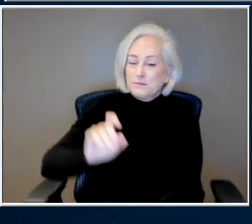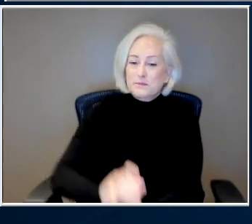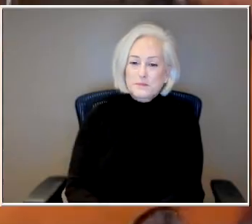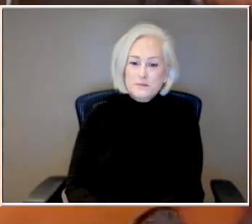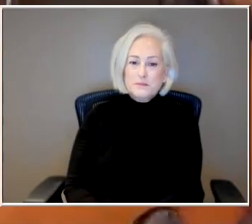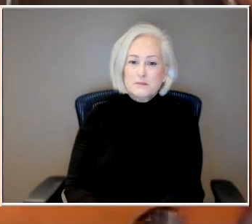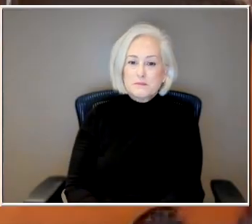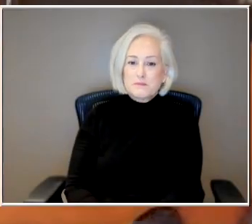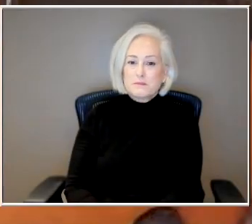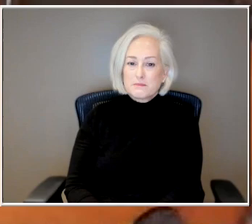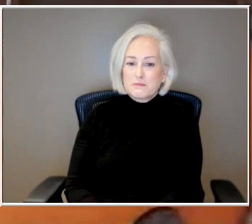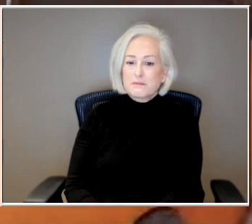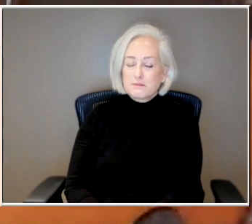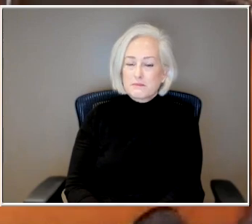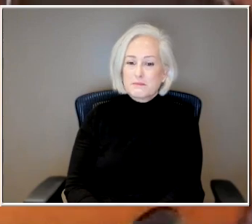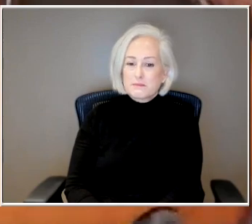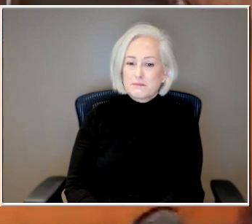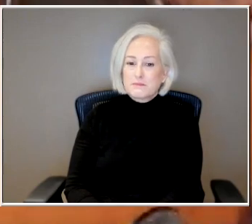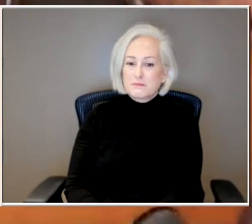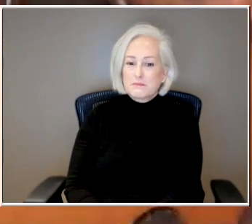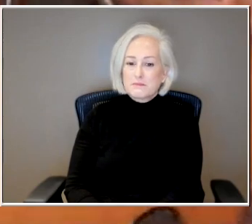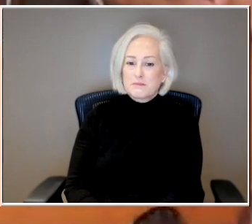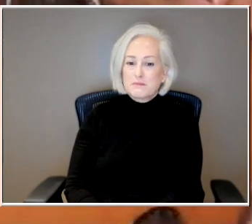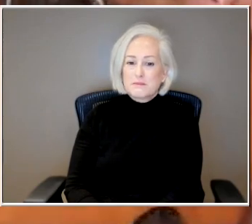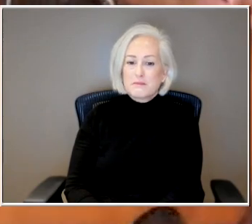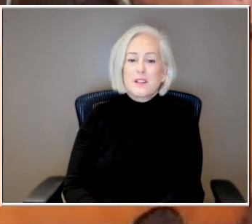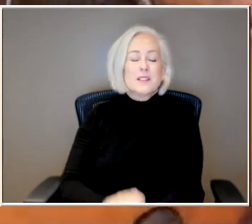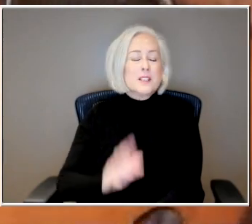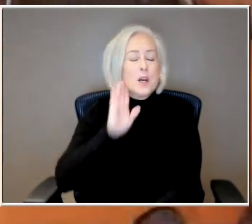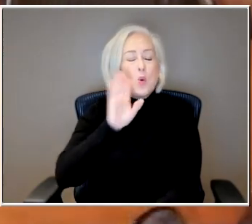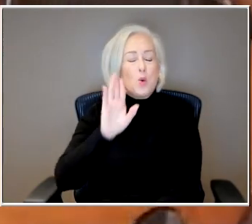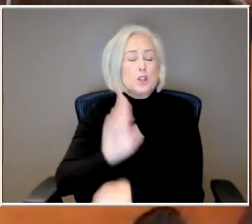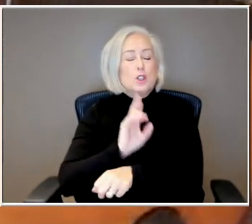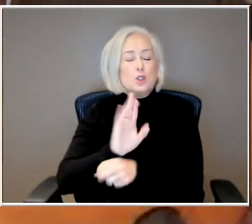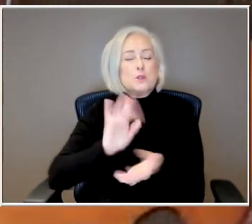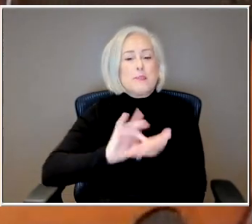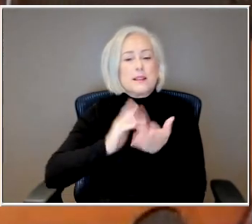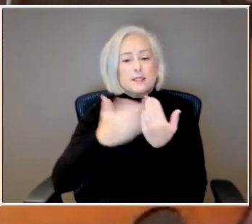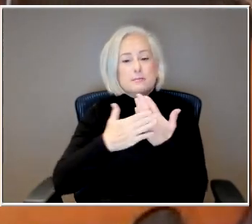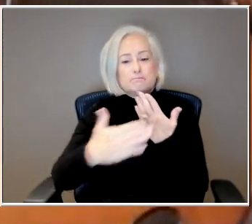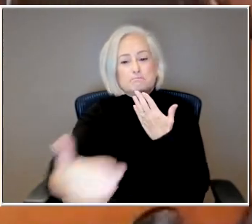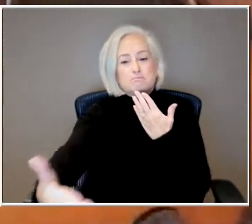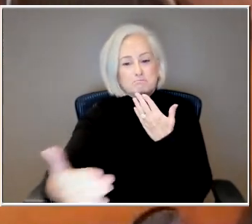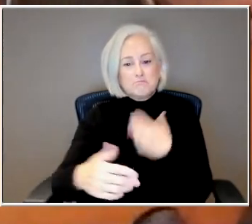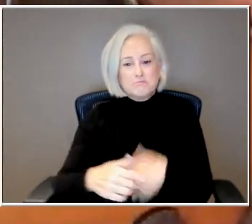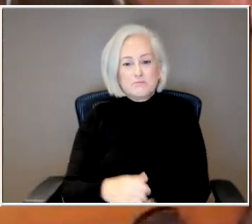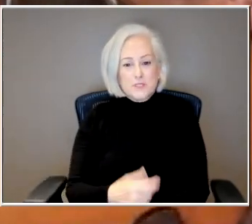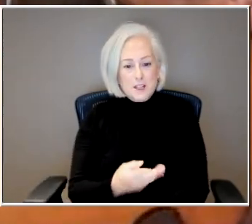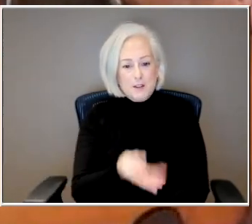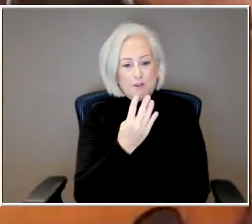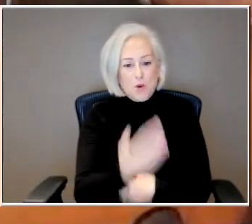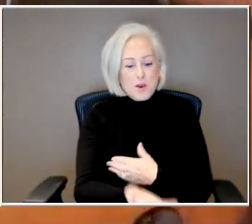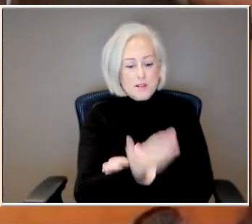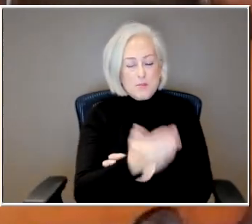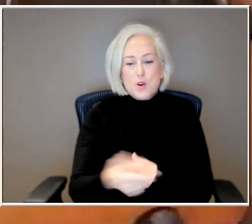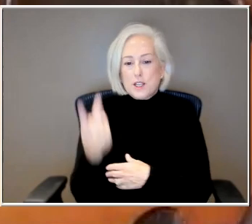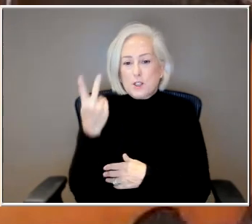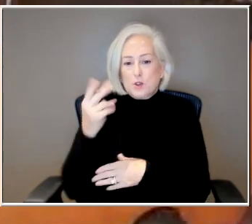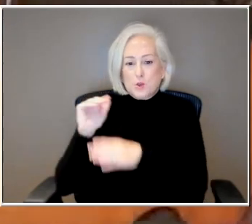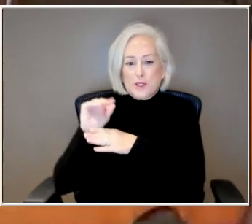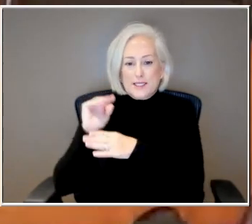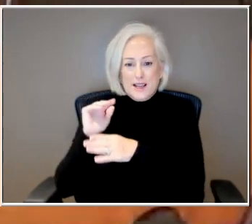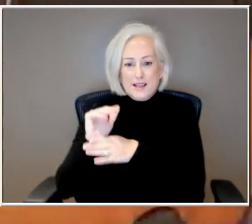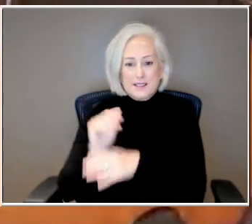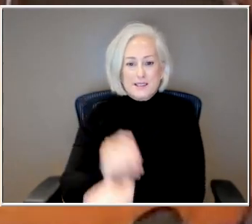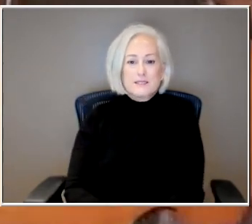Yeah, I'm on. I'll be on medications the rest of my life. I take 4 pills in the morning and 2 in the evening, and